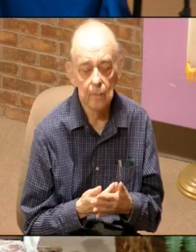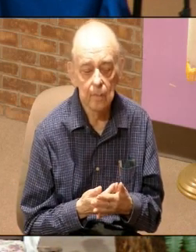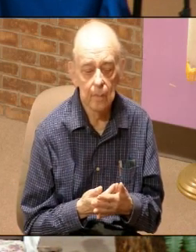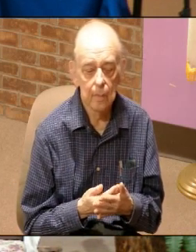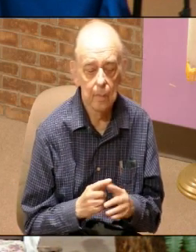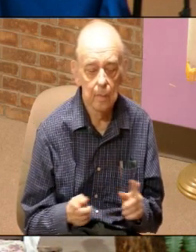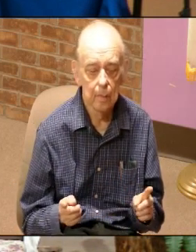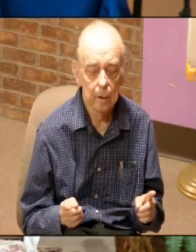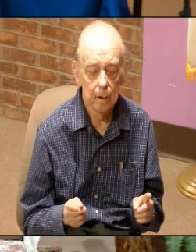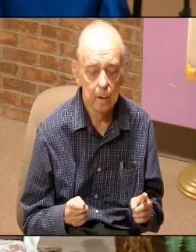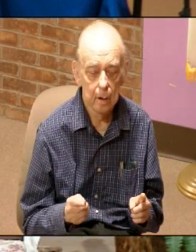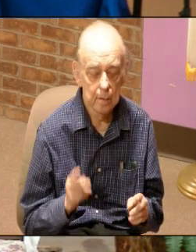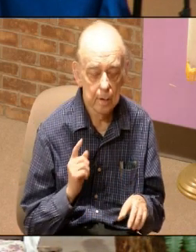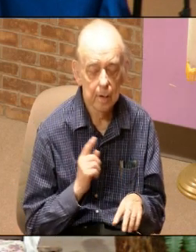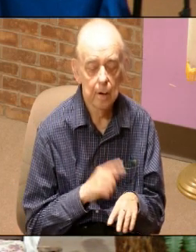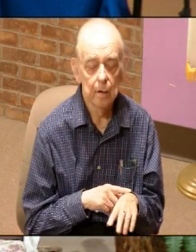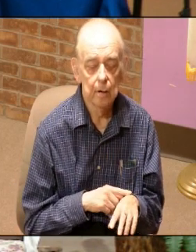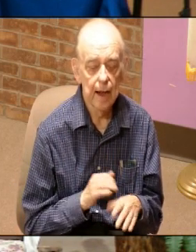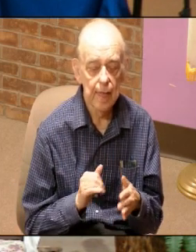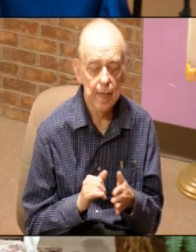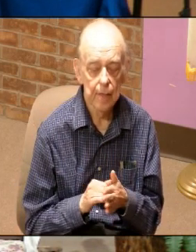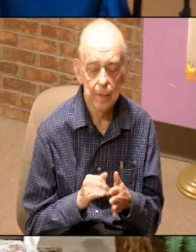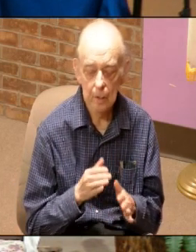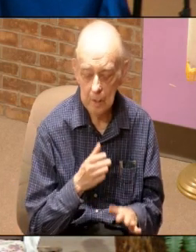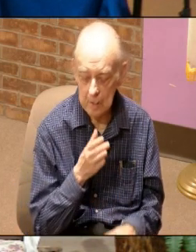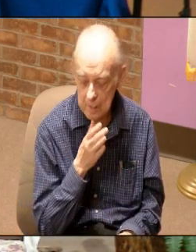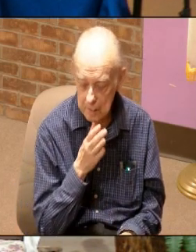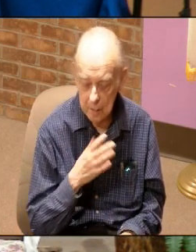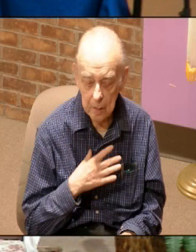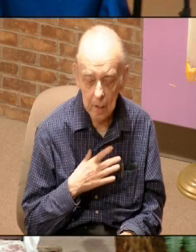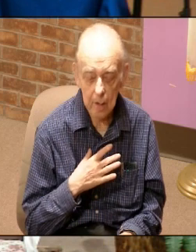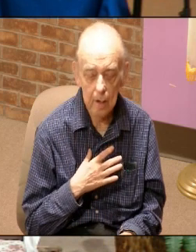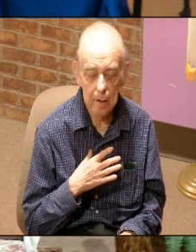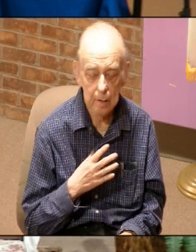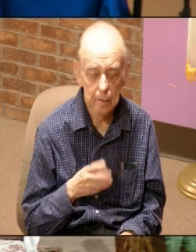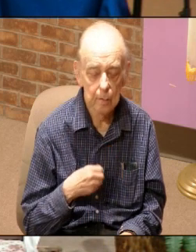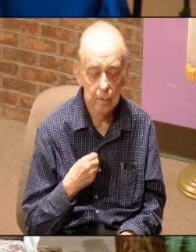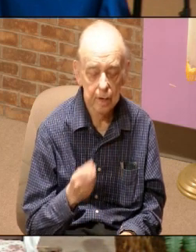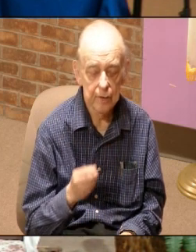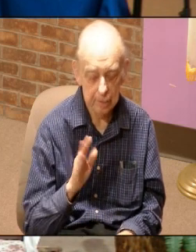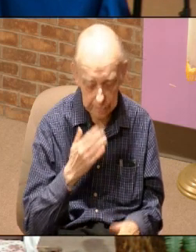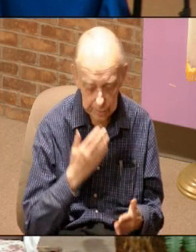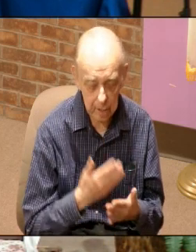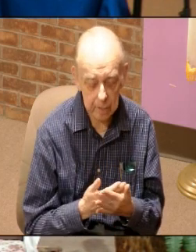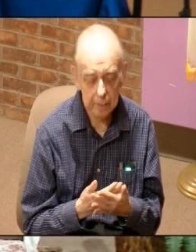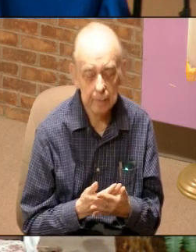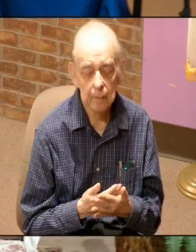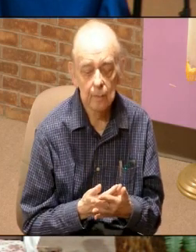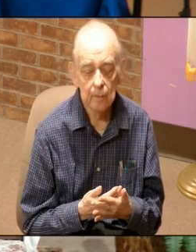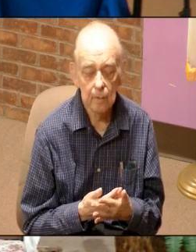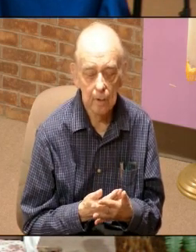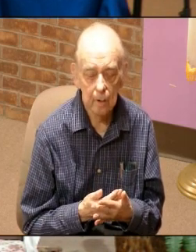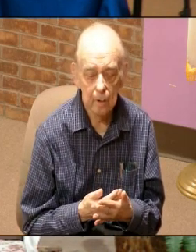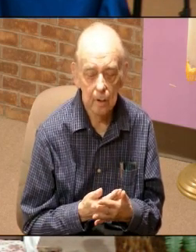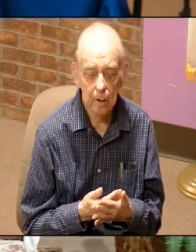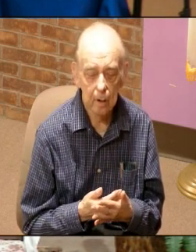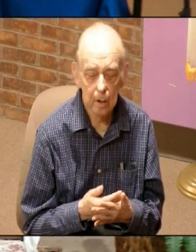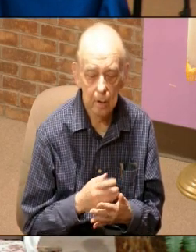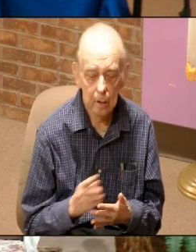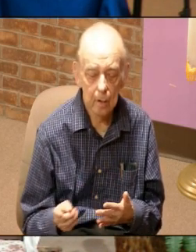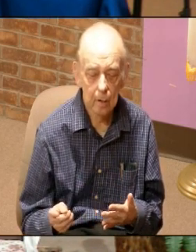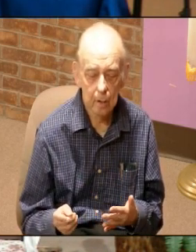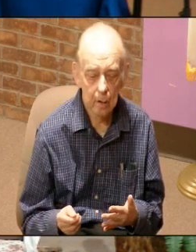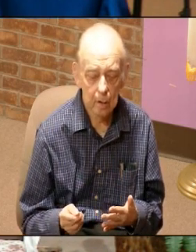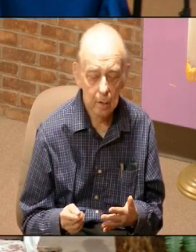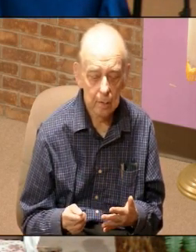But in the period of time that she was delivering this son there were